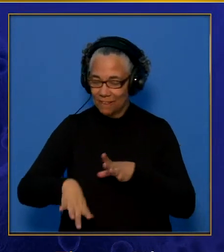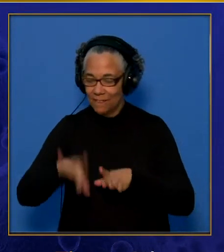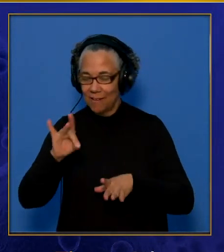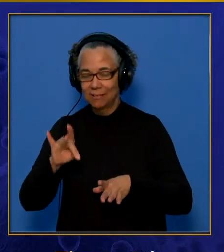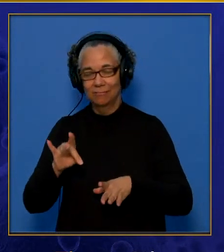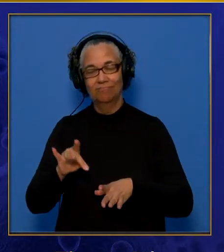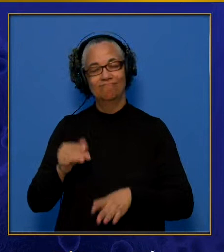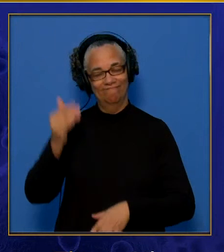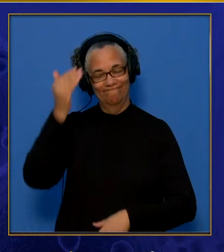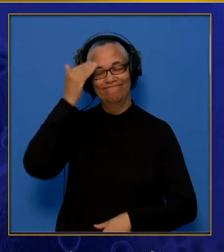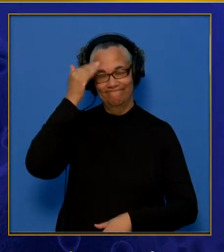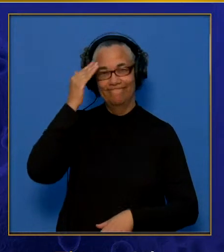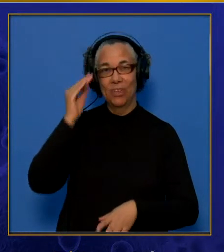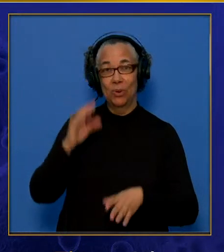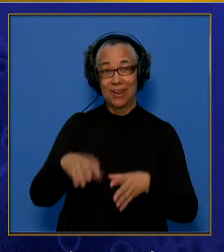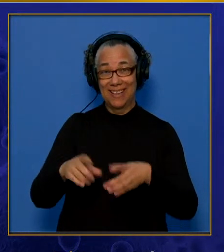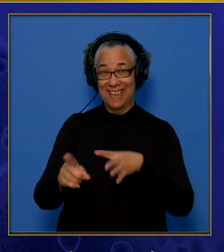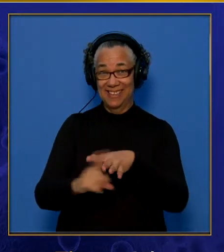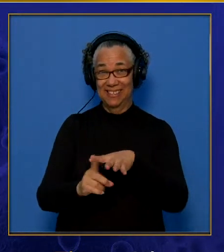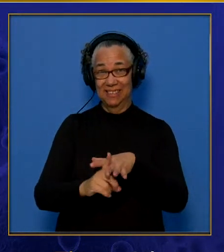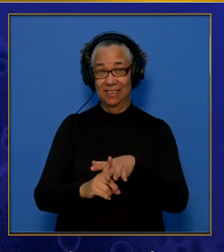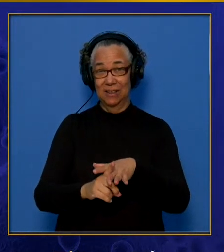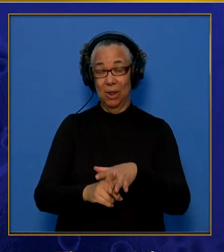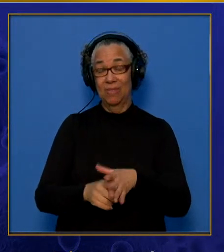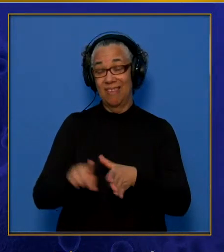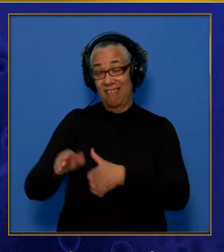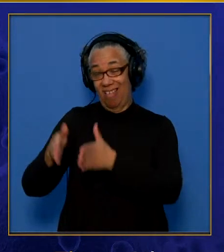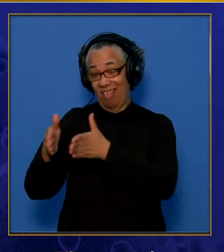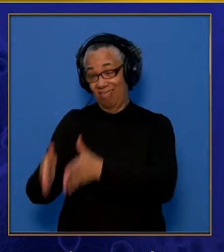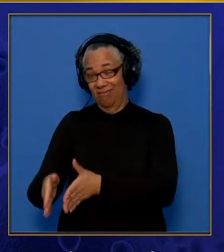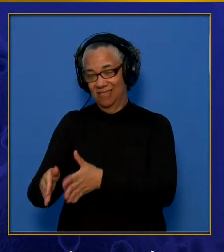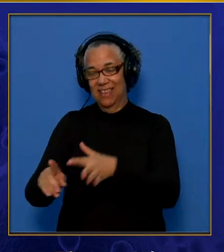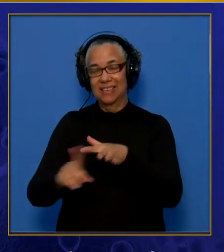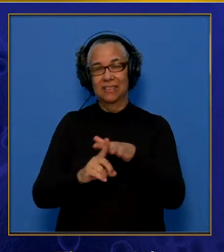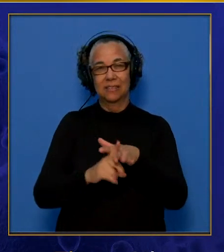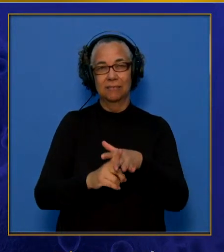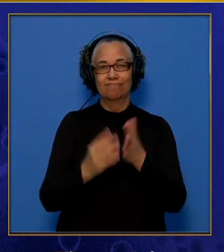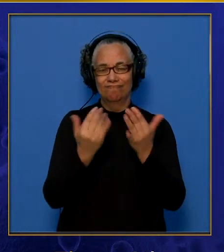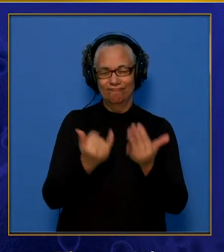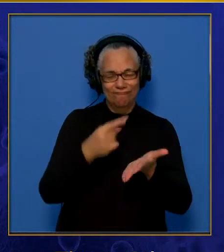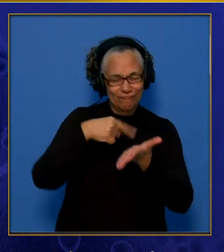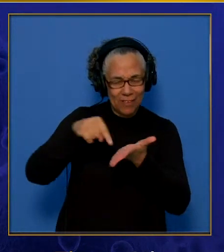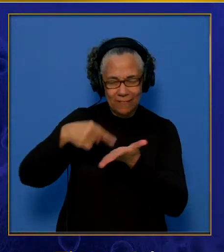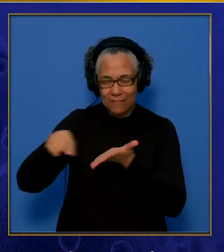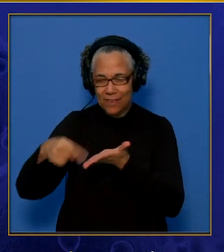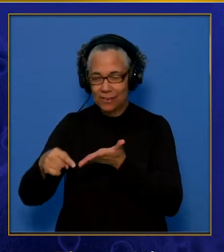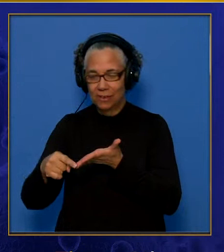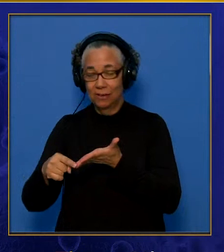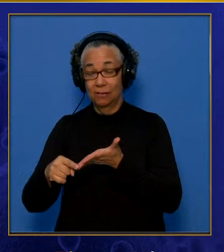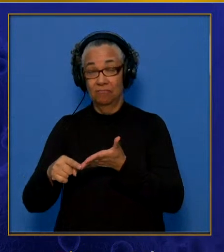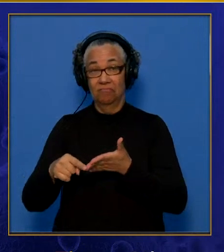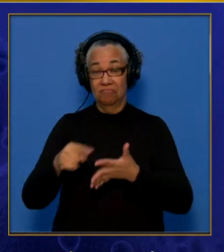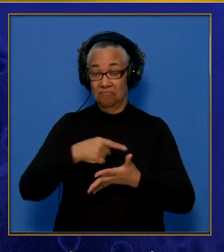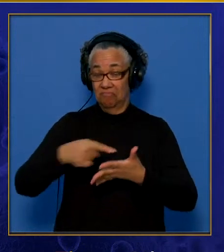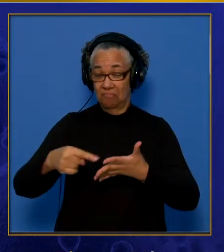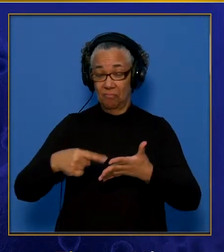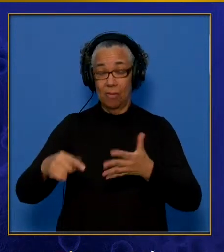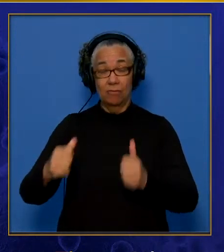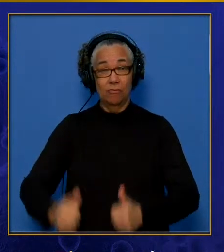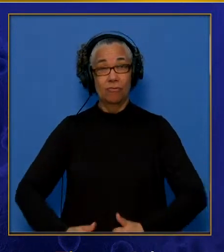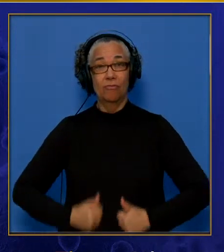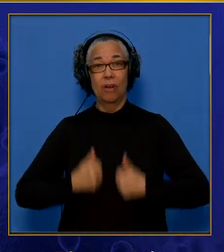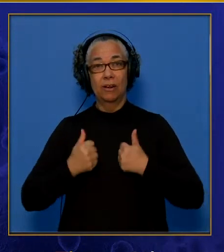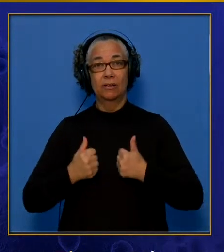known case. The remaining new cases are classified as under investigation. These cases are among residents with